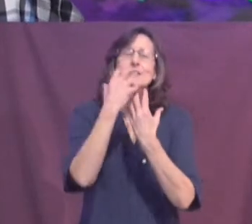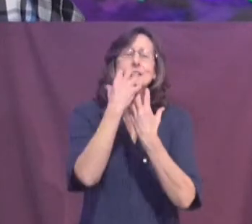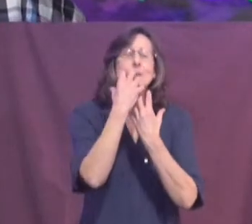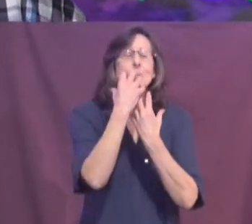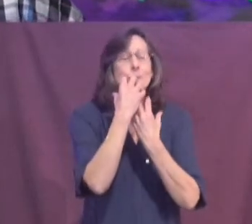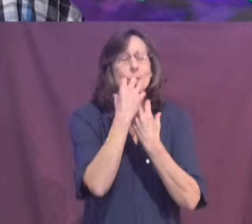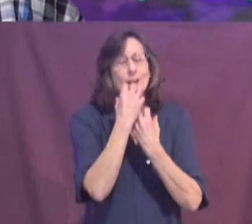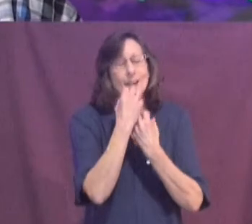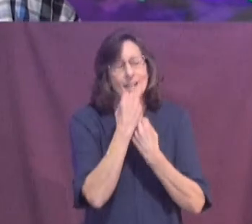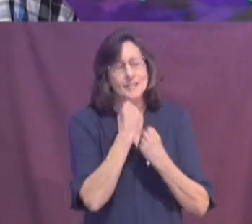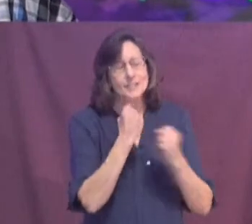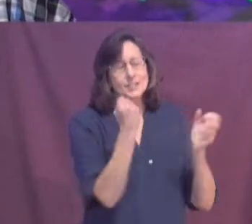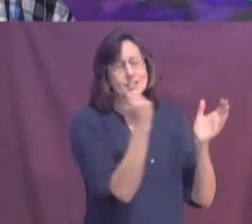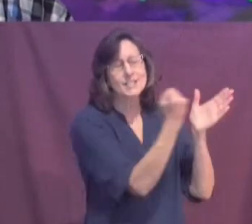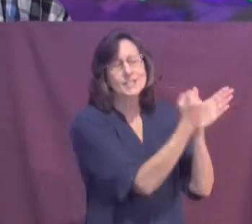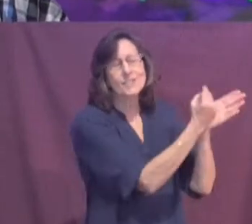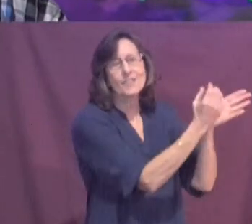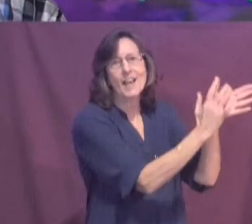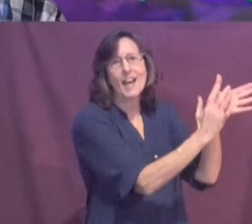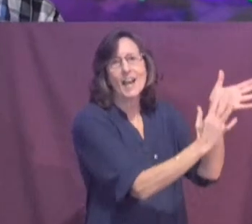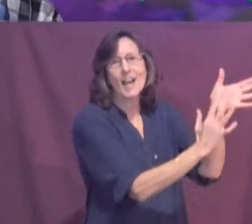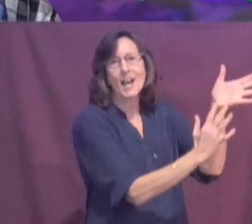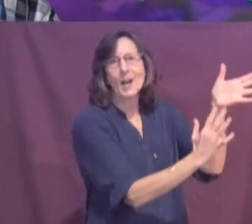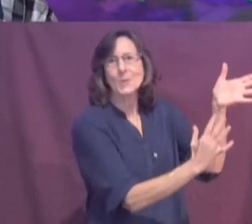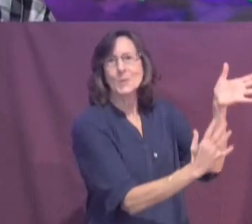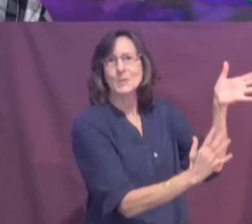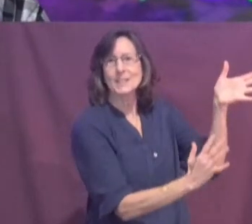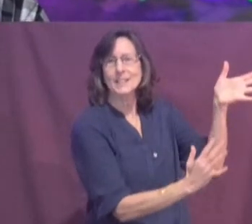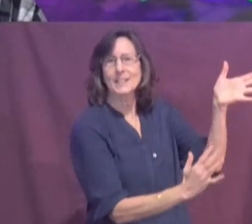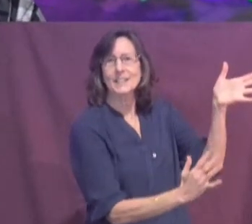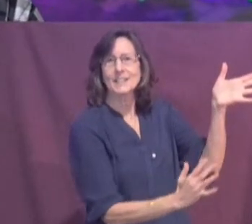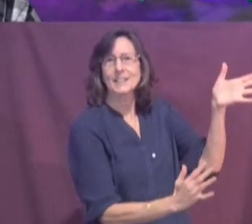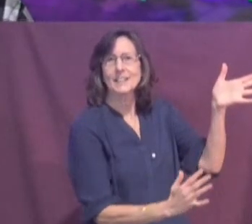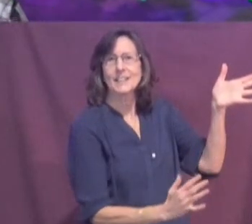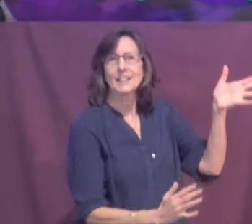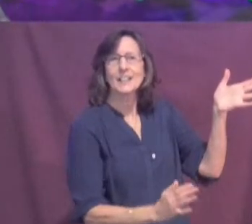There's a precious fountain